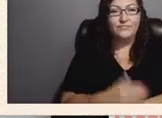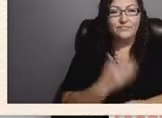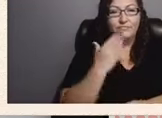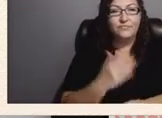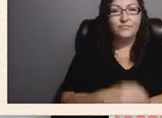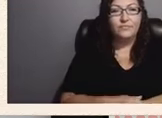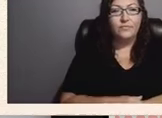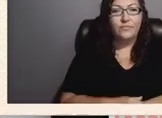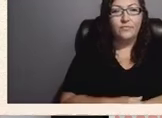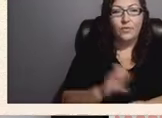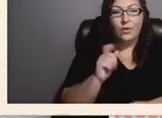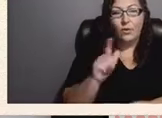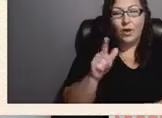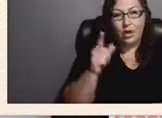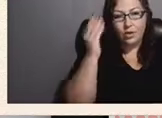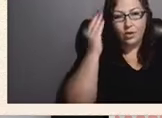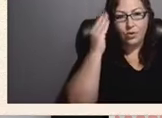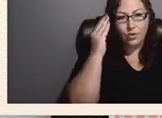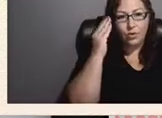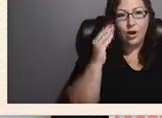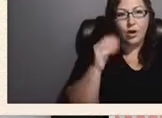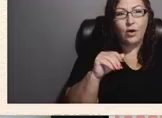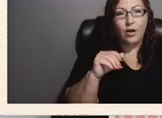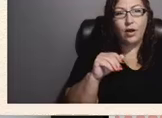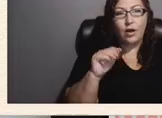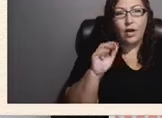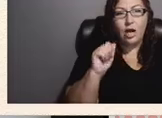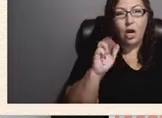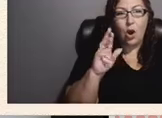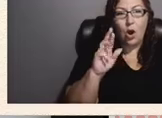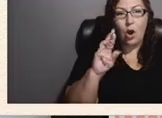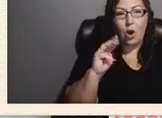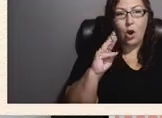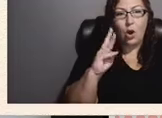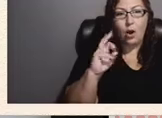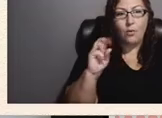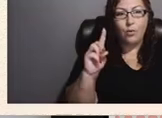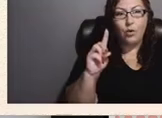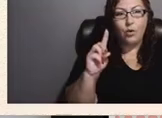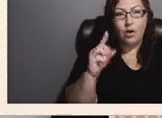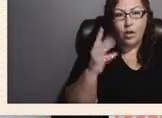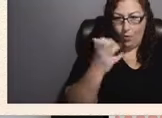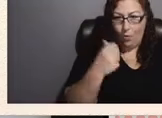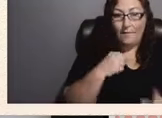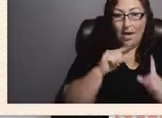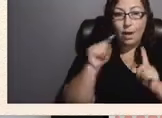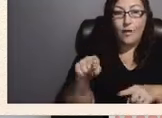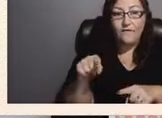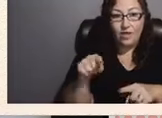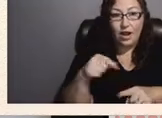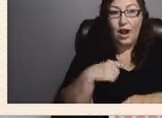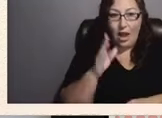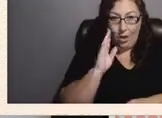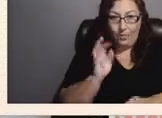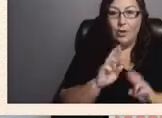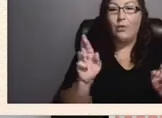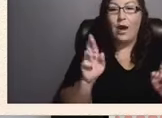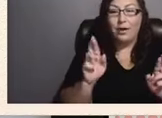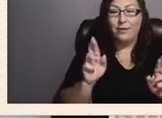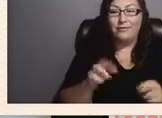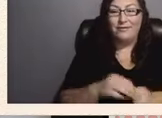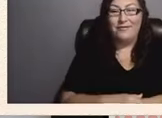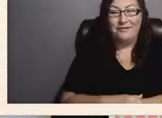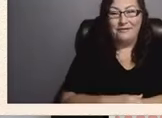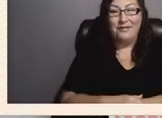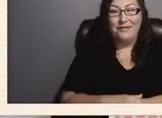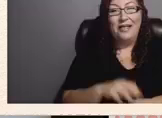know at Hollywood, if they want me to come over there, I will be ready to come over. Well, that's